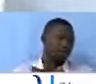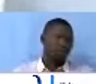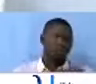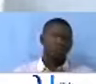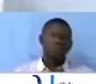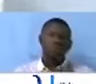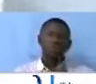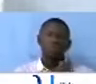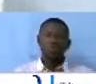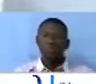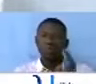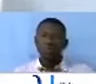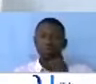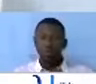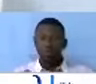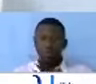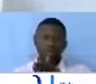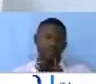Chairman,